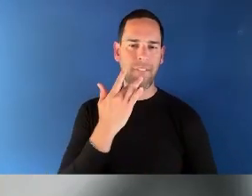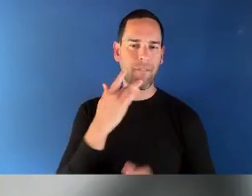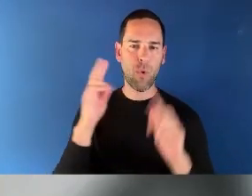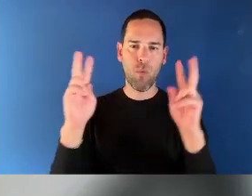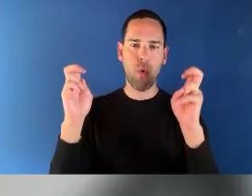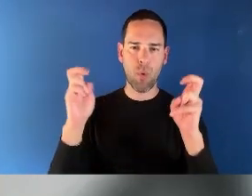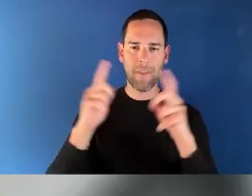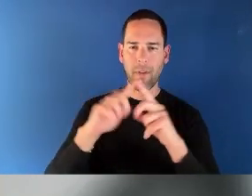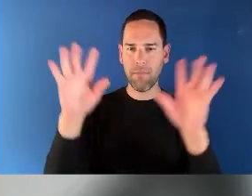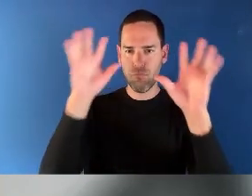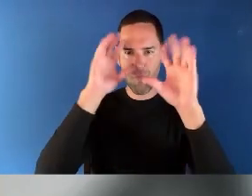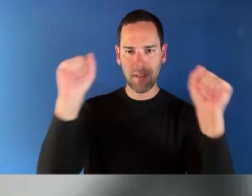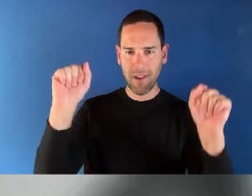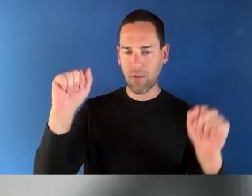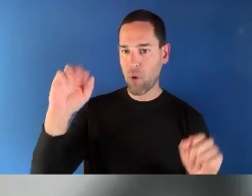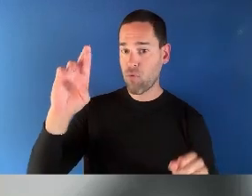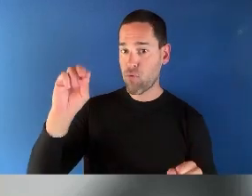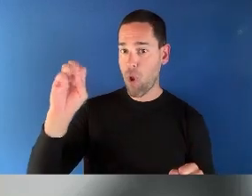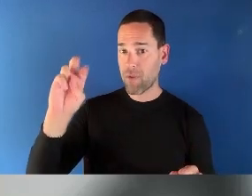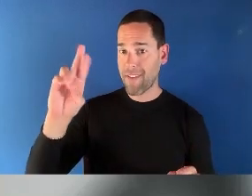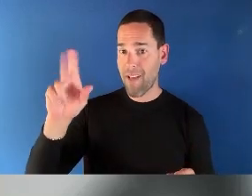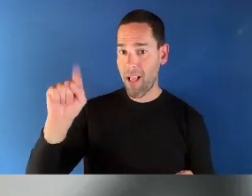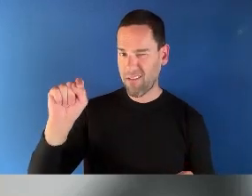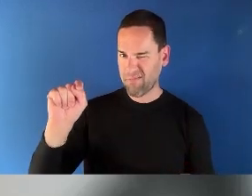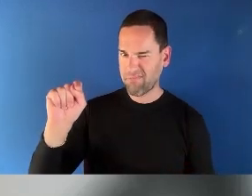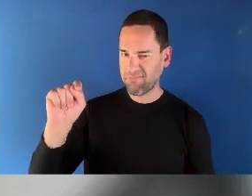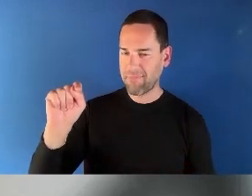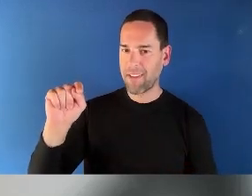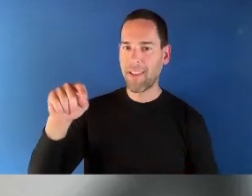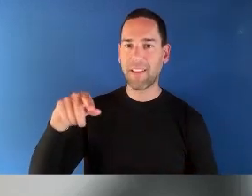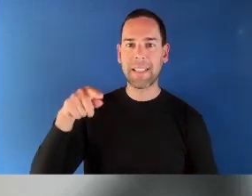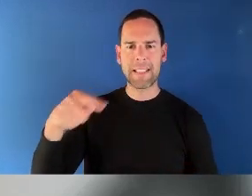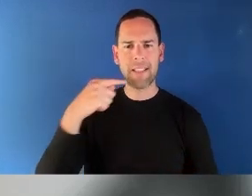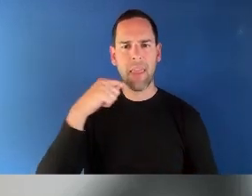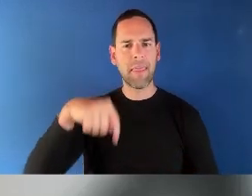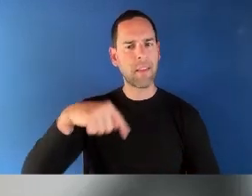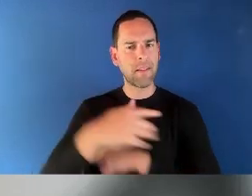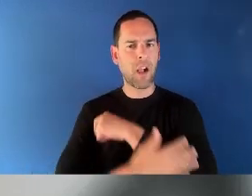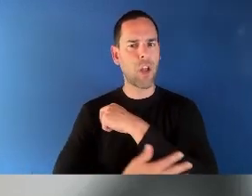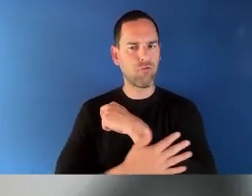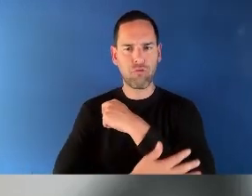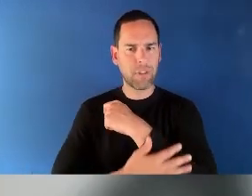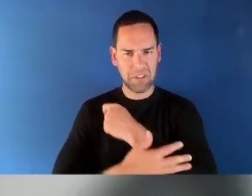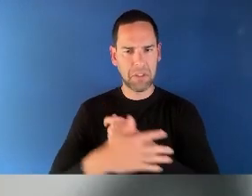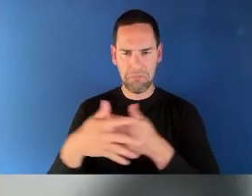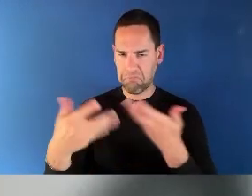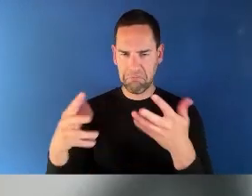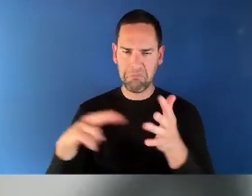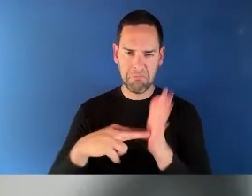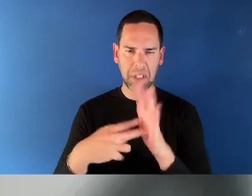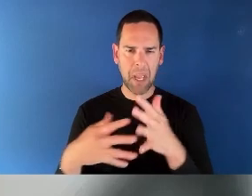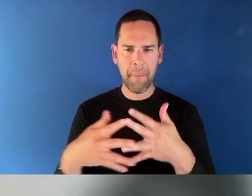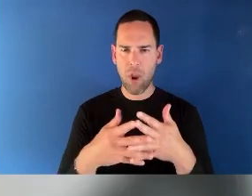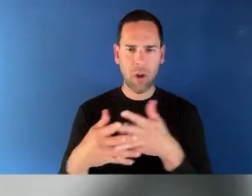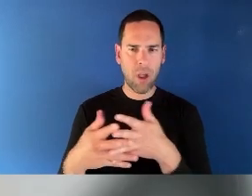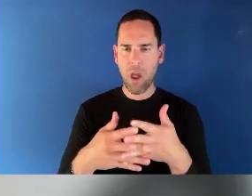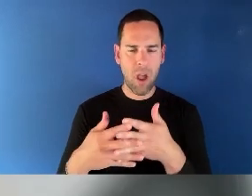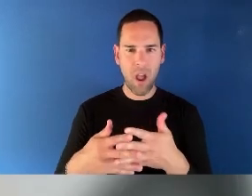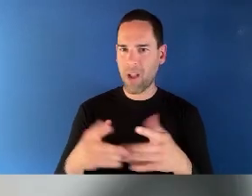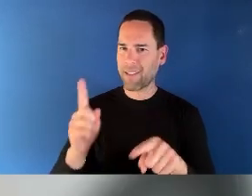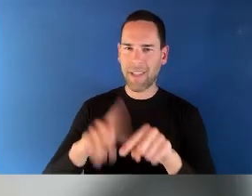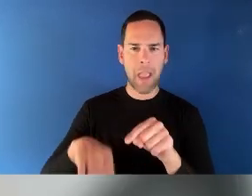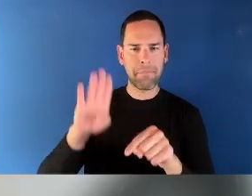said that this country, being America, wouldn't be a permanently good place for any of us to live in unless